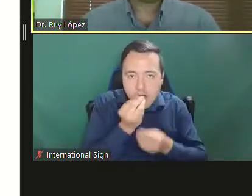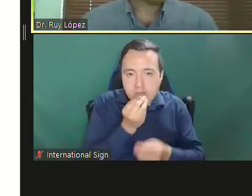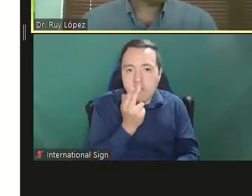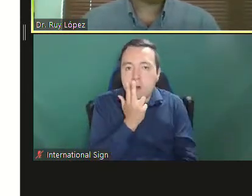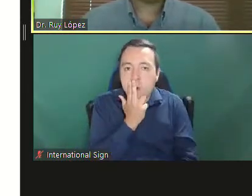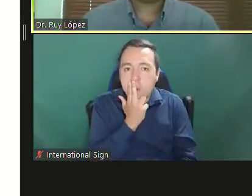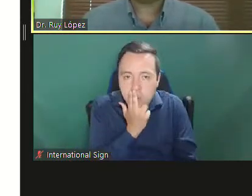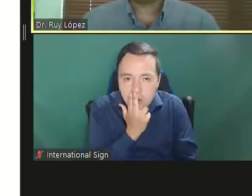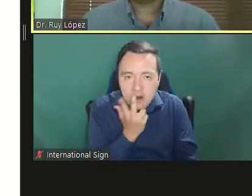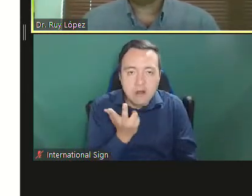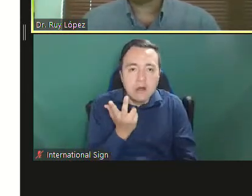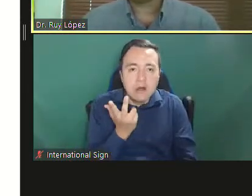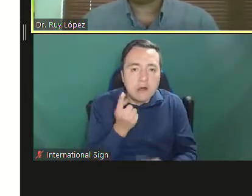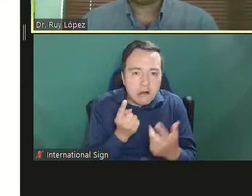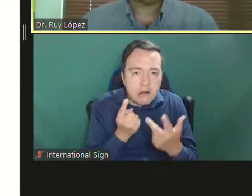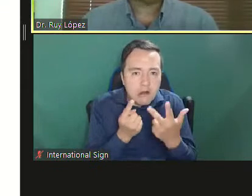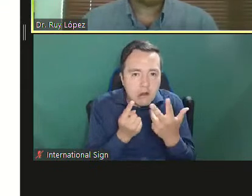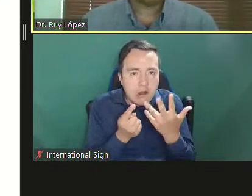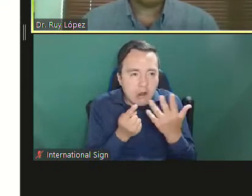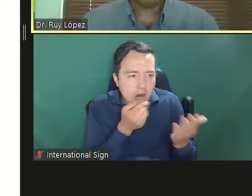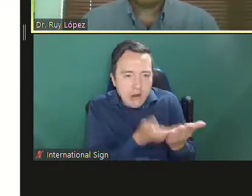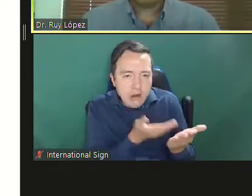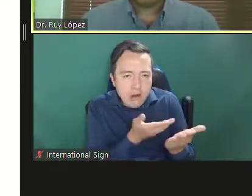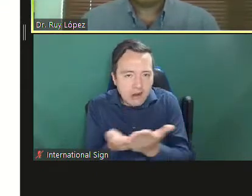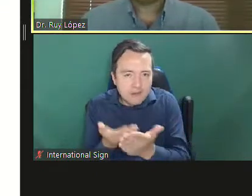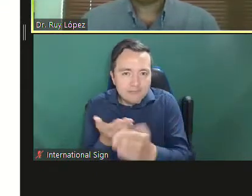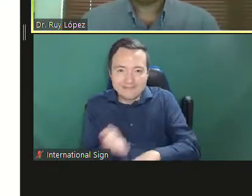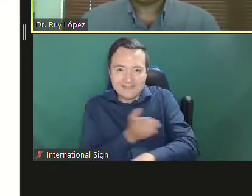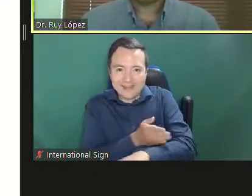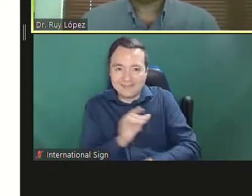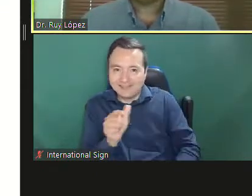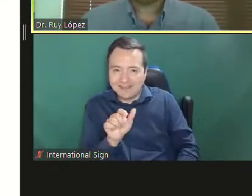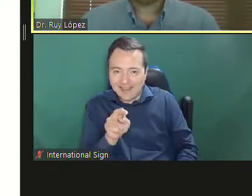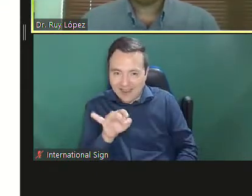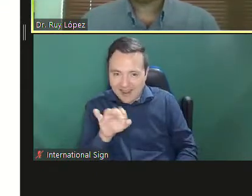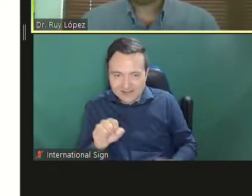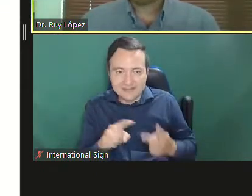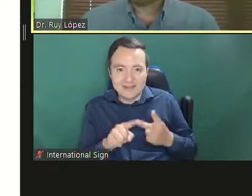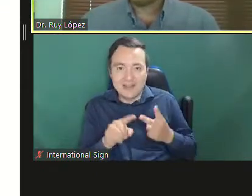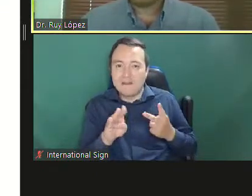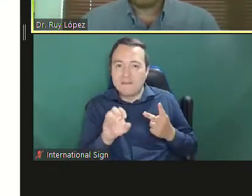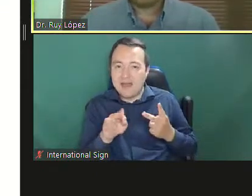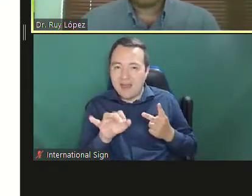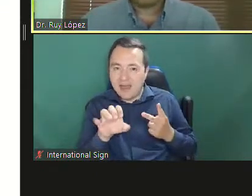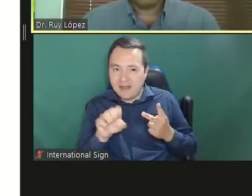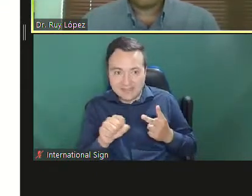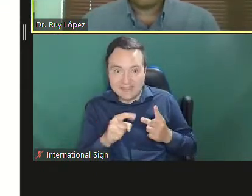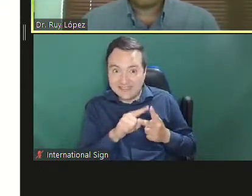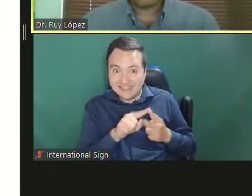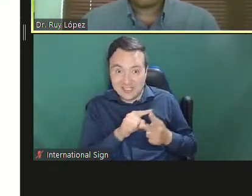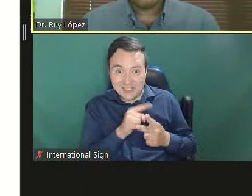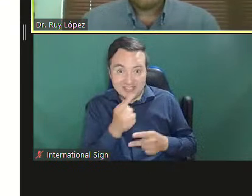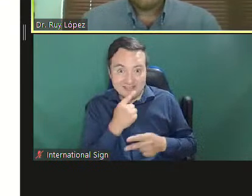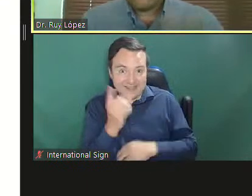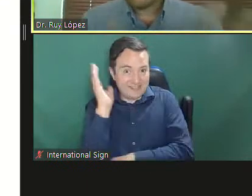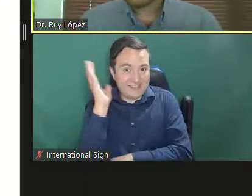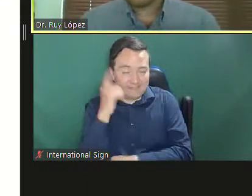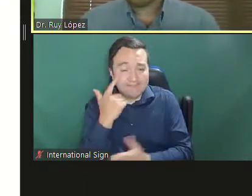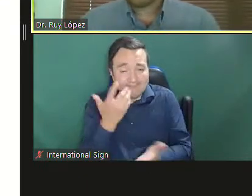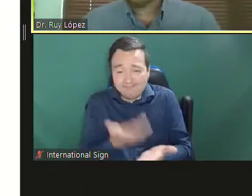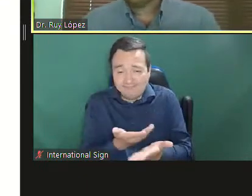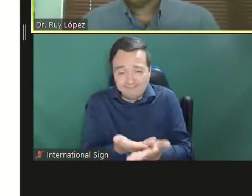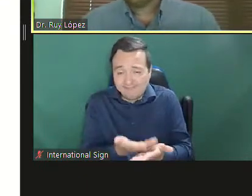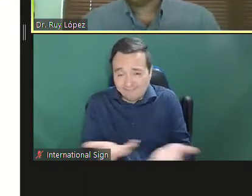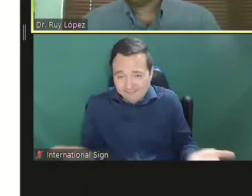obesity, but poor nutrition, tobacco use, and the many other risk factors that both Dr. Barbosa and